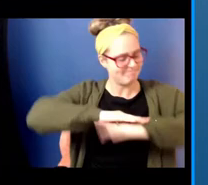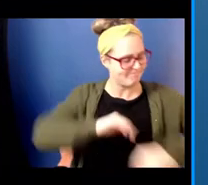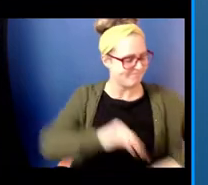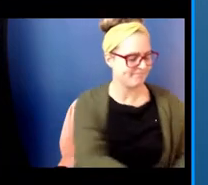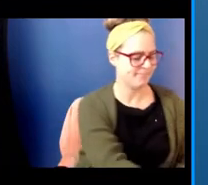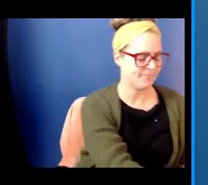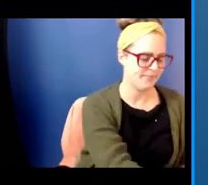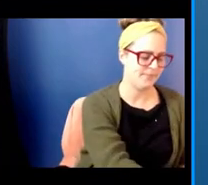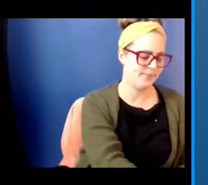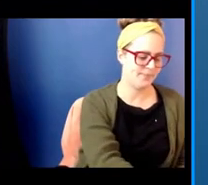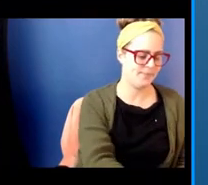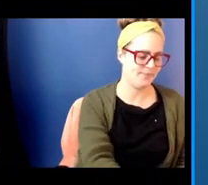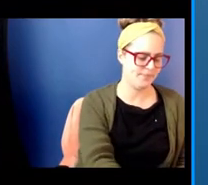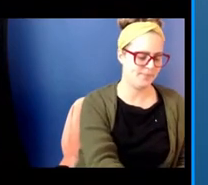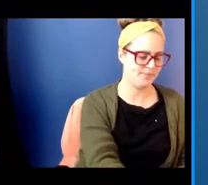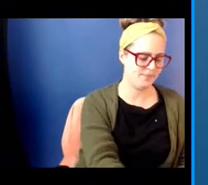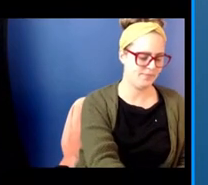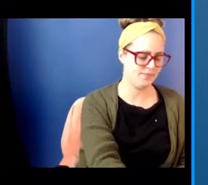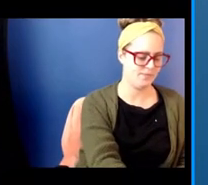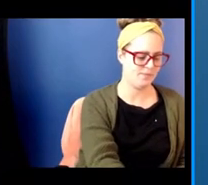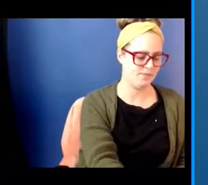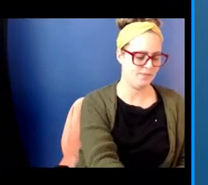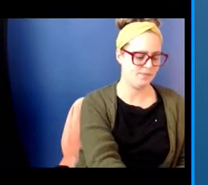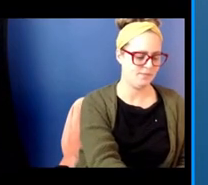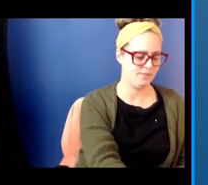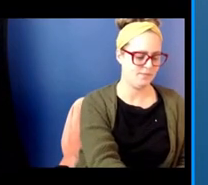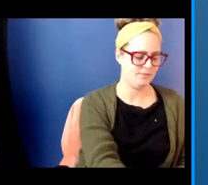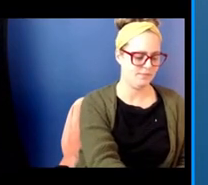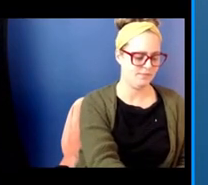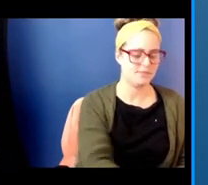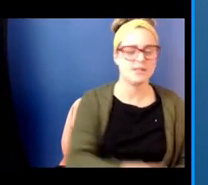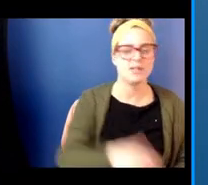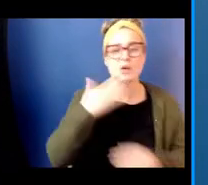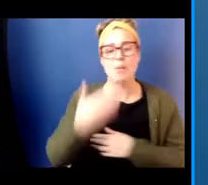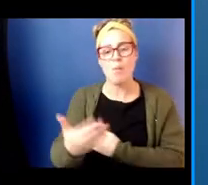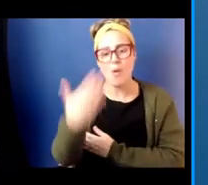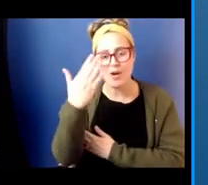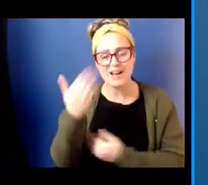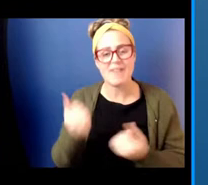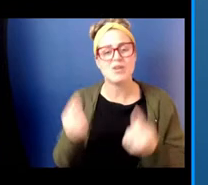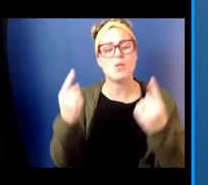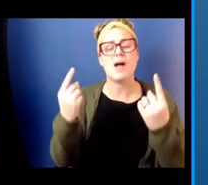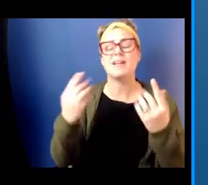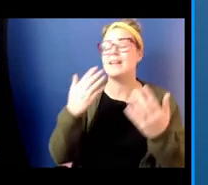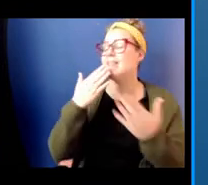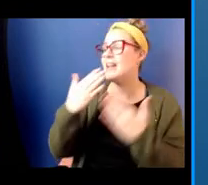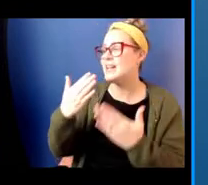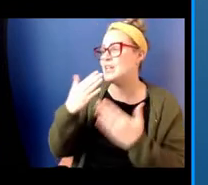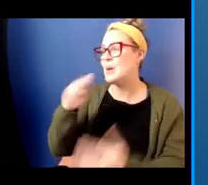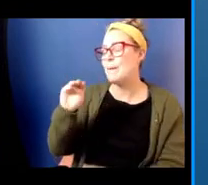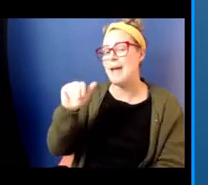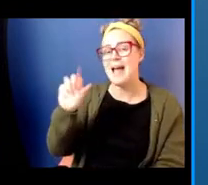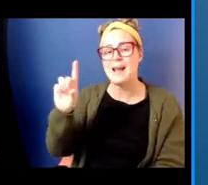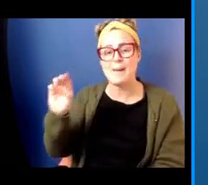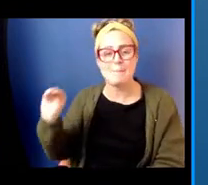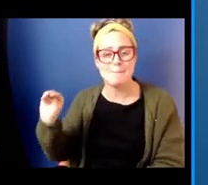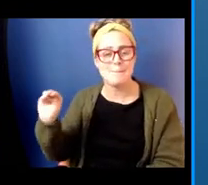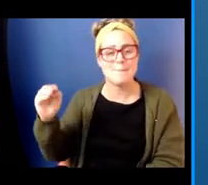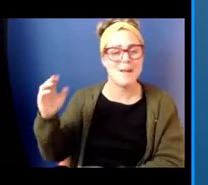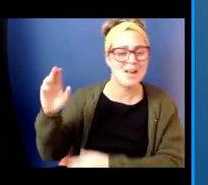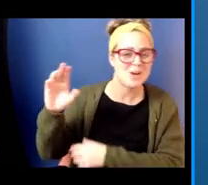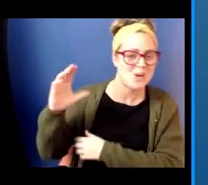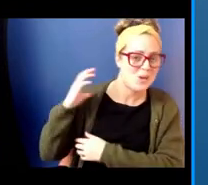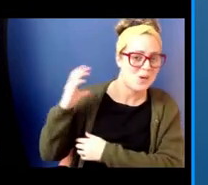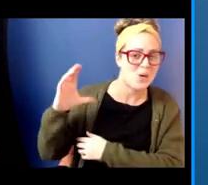and good morning everybody now if my normal Southern drawl may be a little more